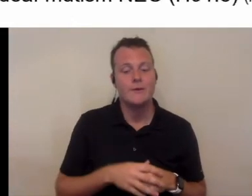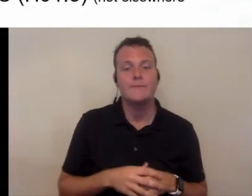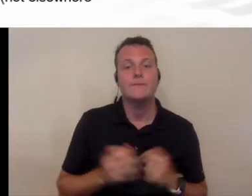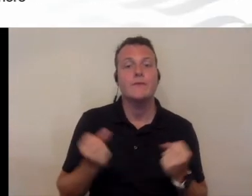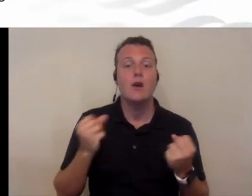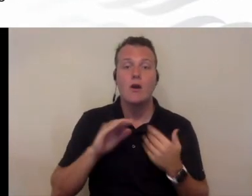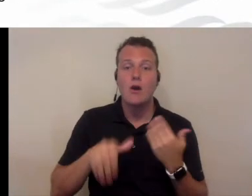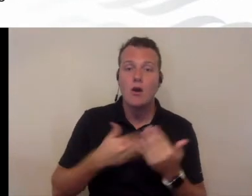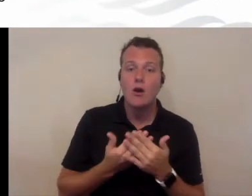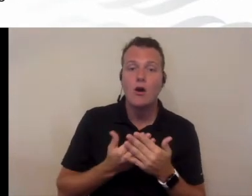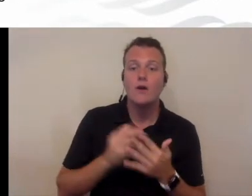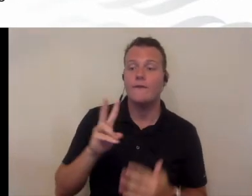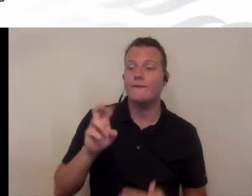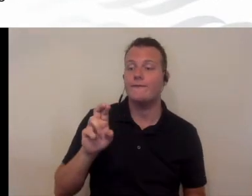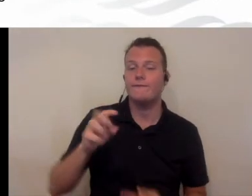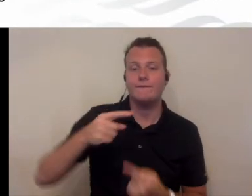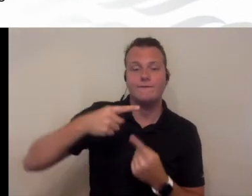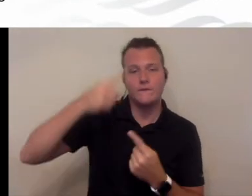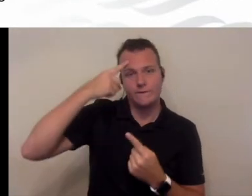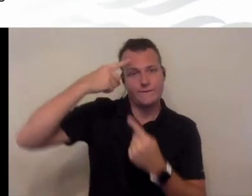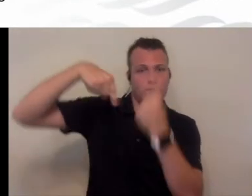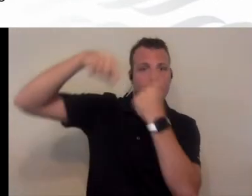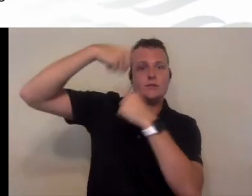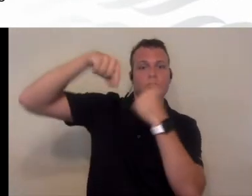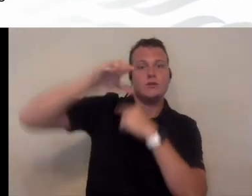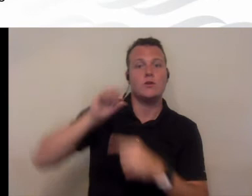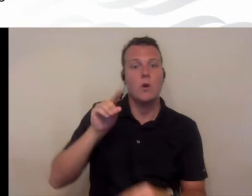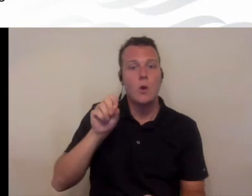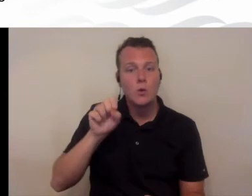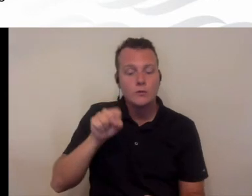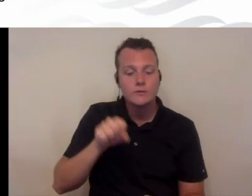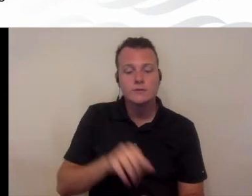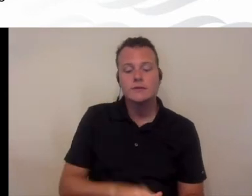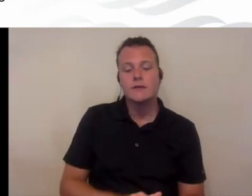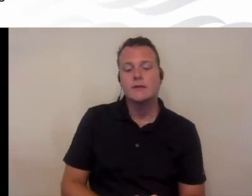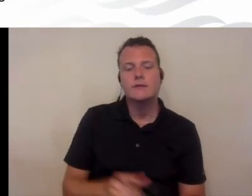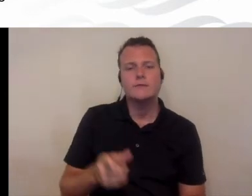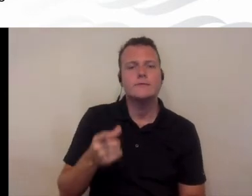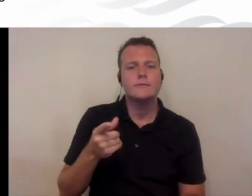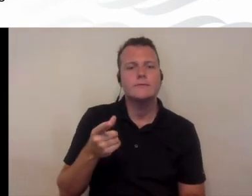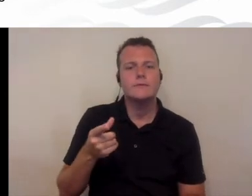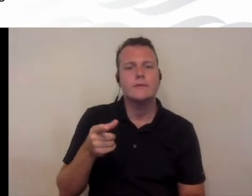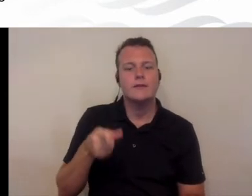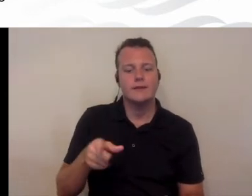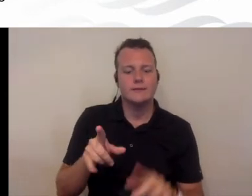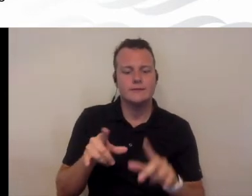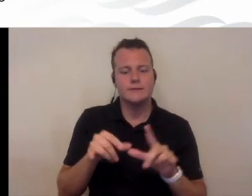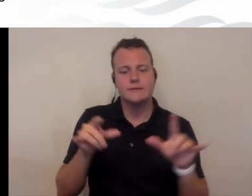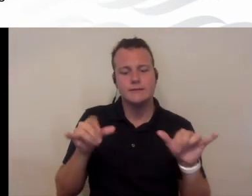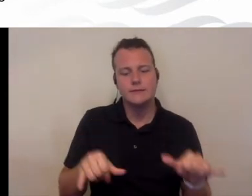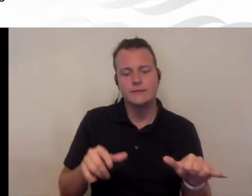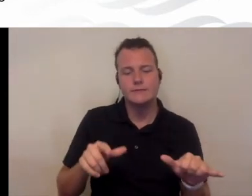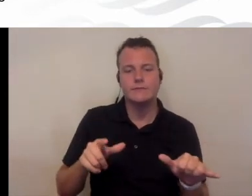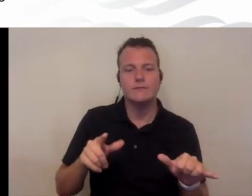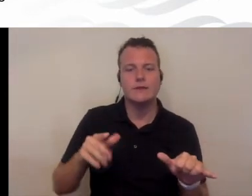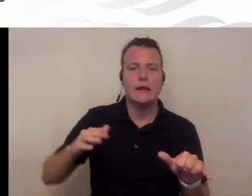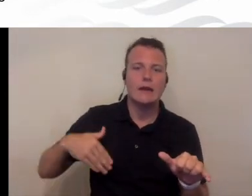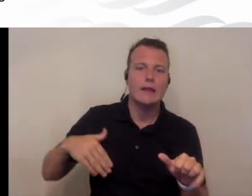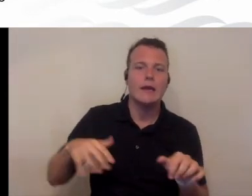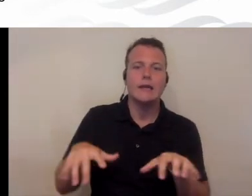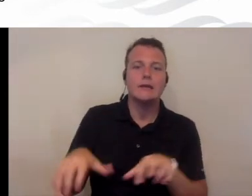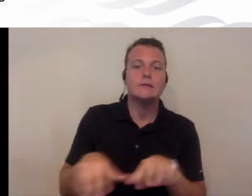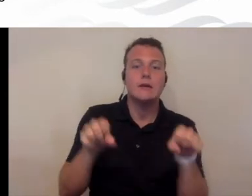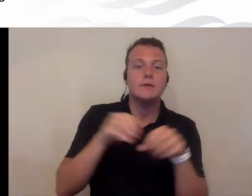all the vertiginous codes. This is a system that's late in coming and being adopted in the US.